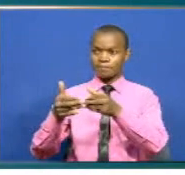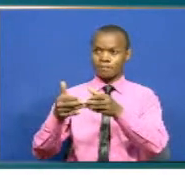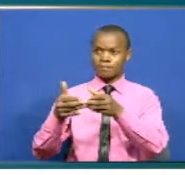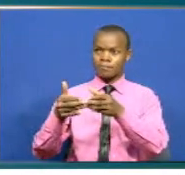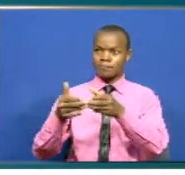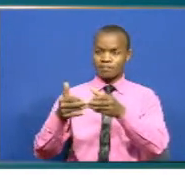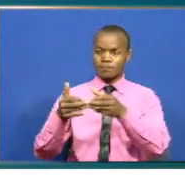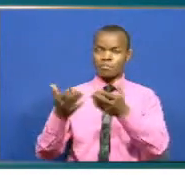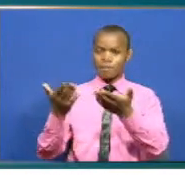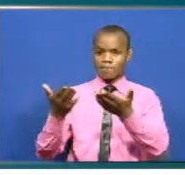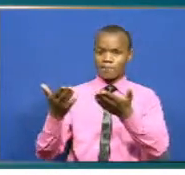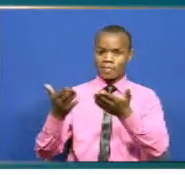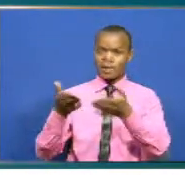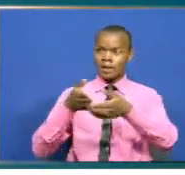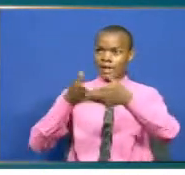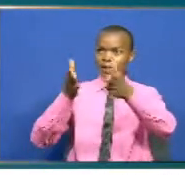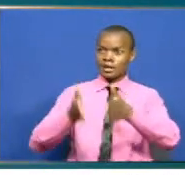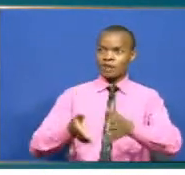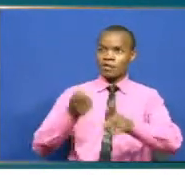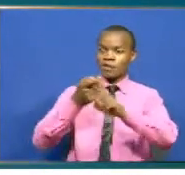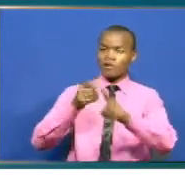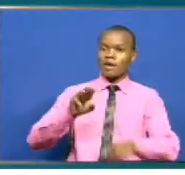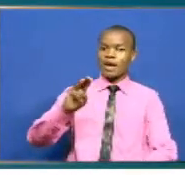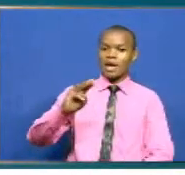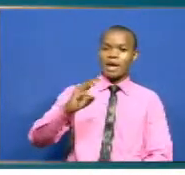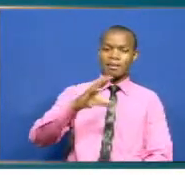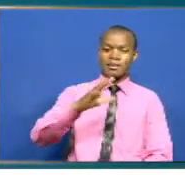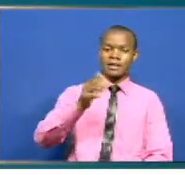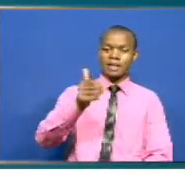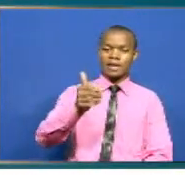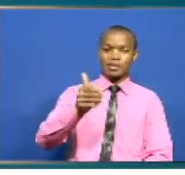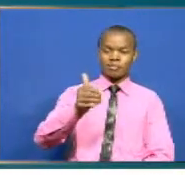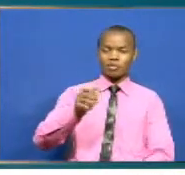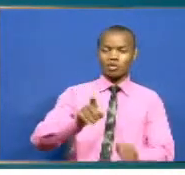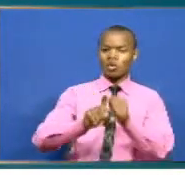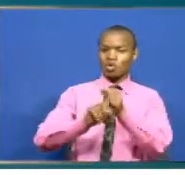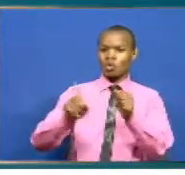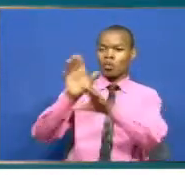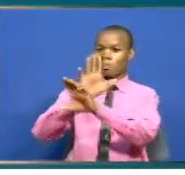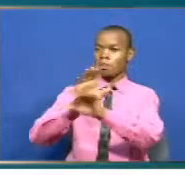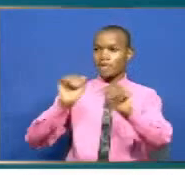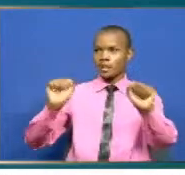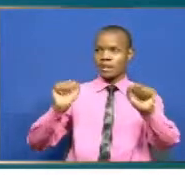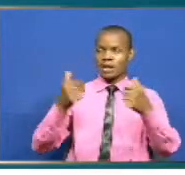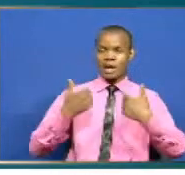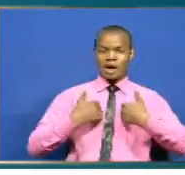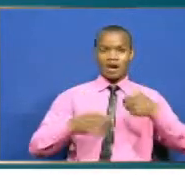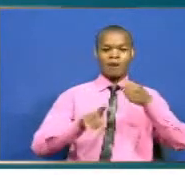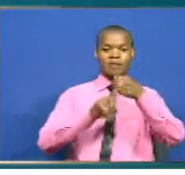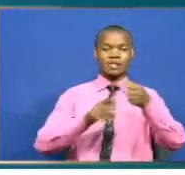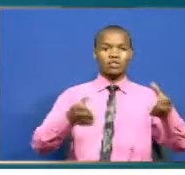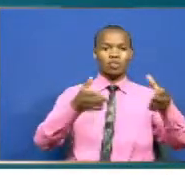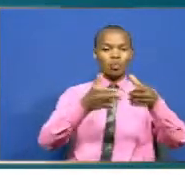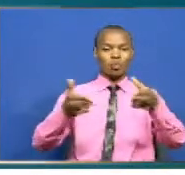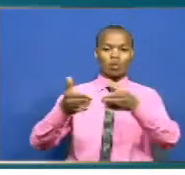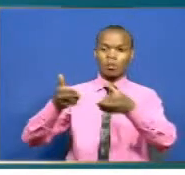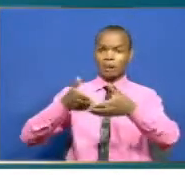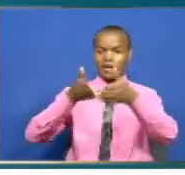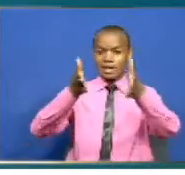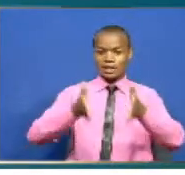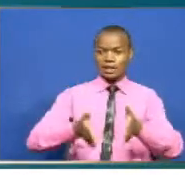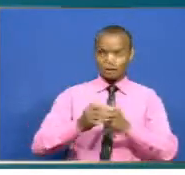electoral posts. And that is from the MCA to the president. So these are six posts. Now these six posts